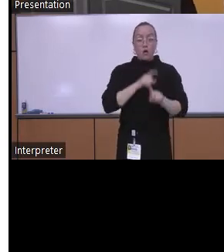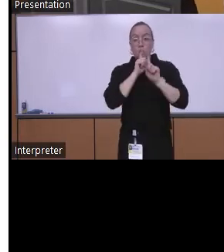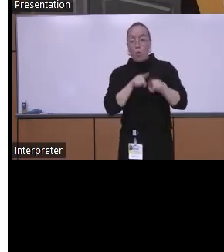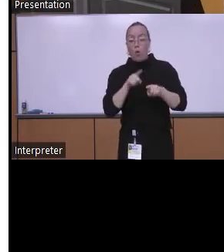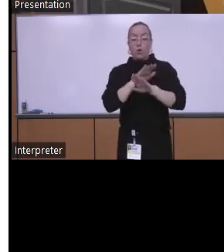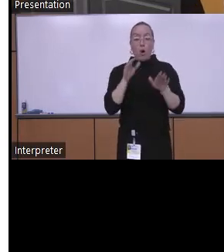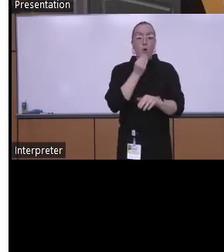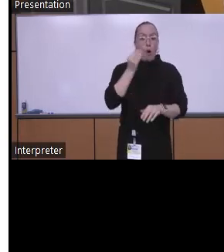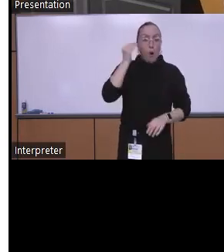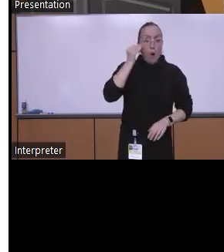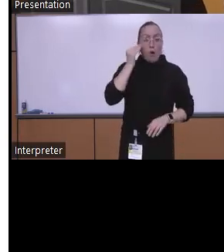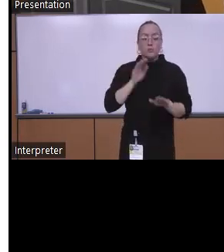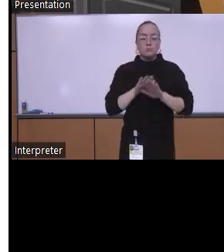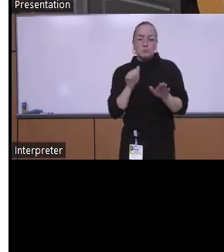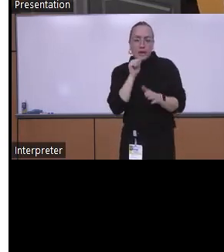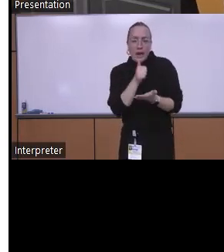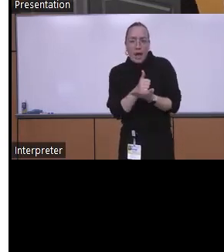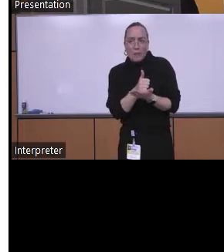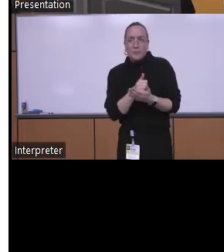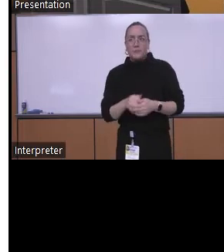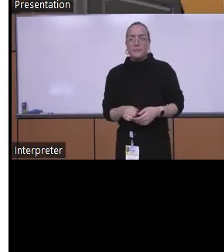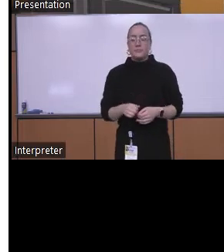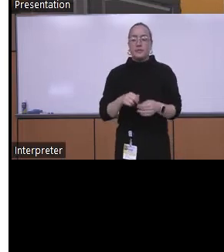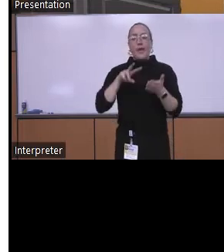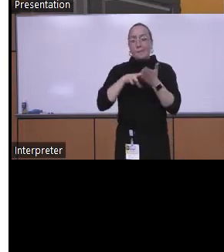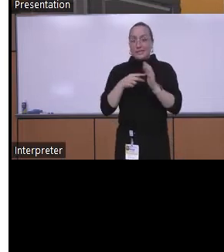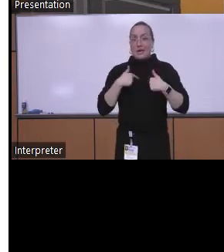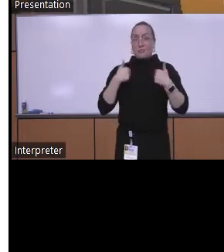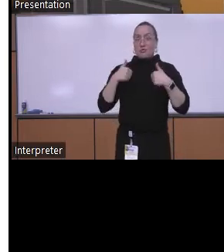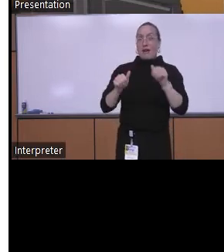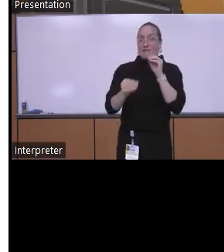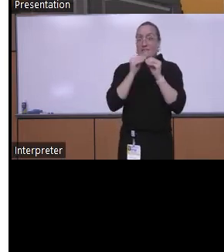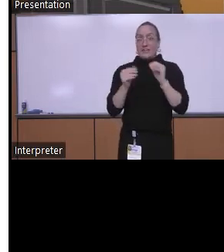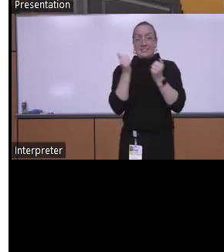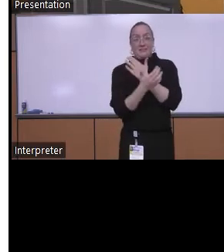homelessness. And this is not just me saying this, that I have some kind of hippy-dippy approach to fixing things.